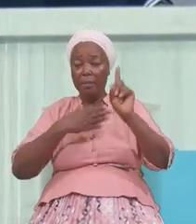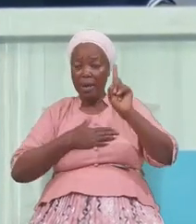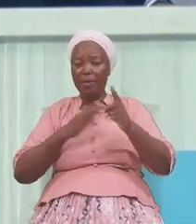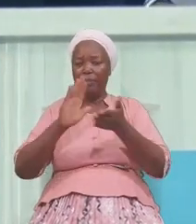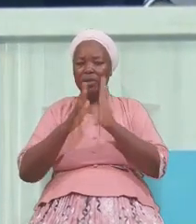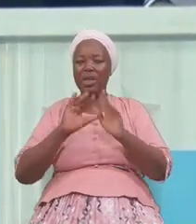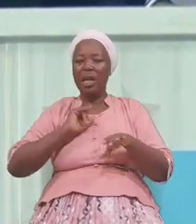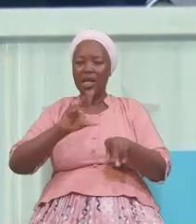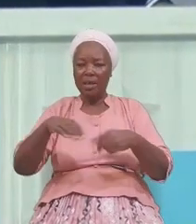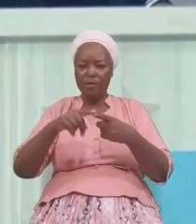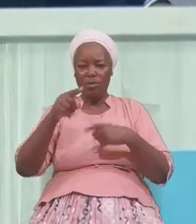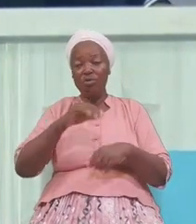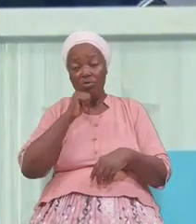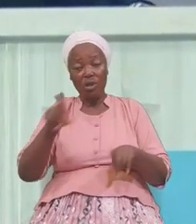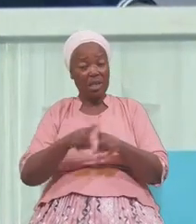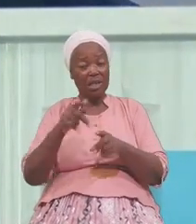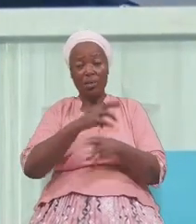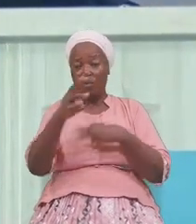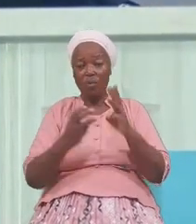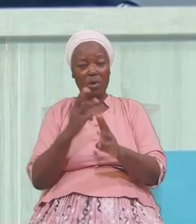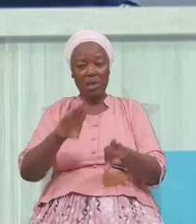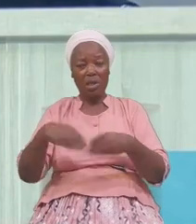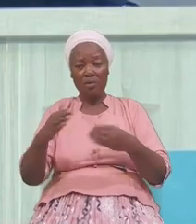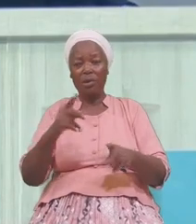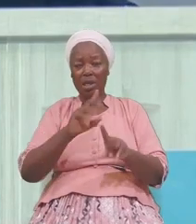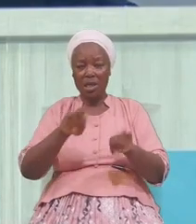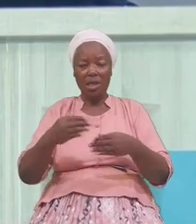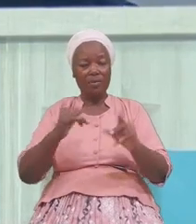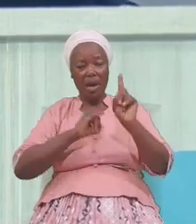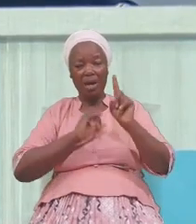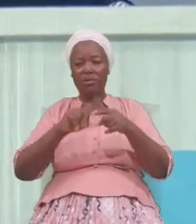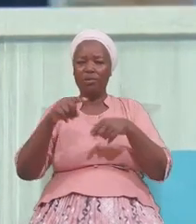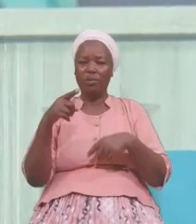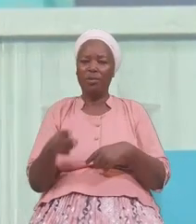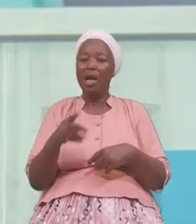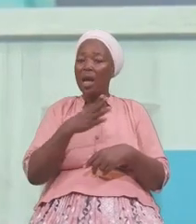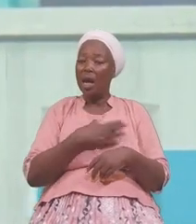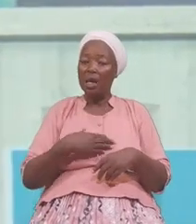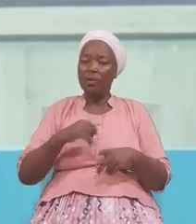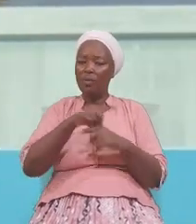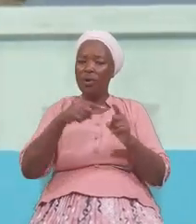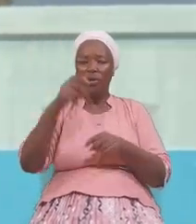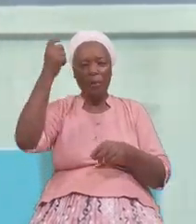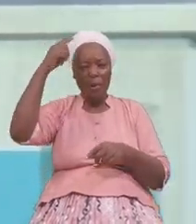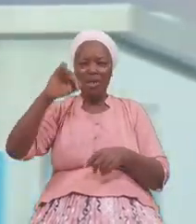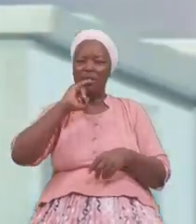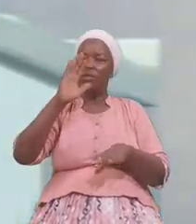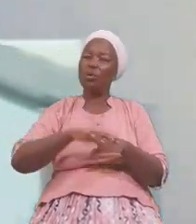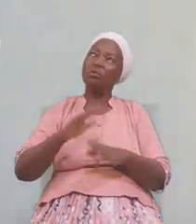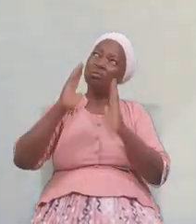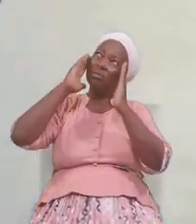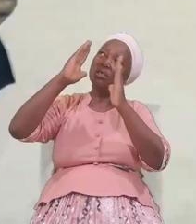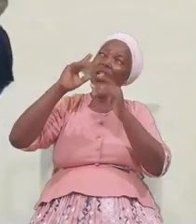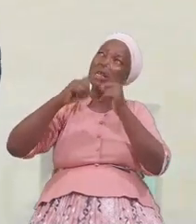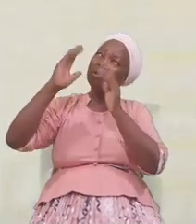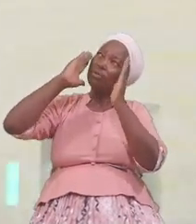you. Not as the world giveth, give I unto you. And when your mind is on him,